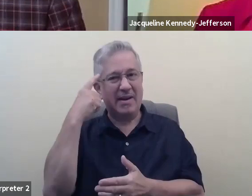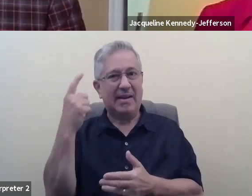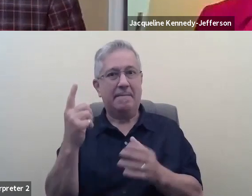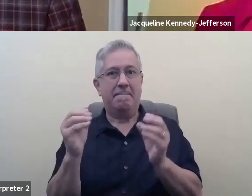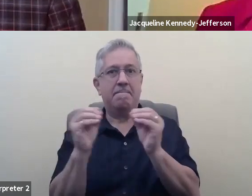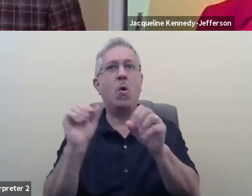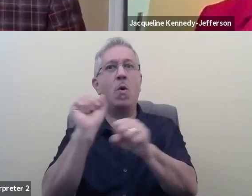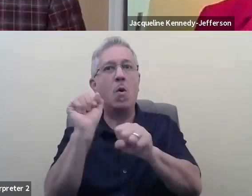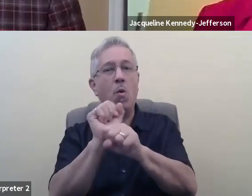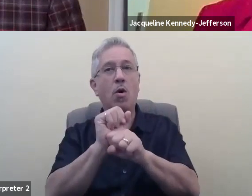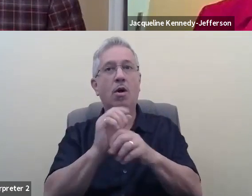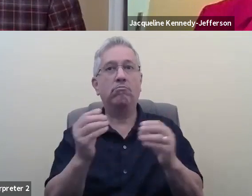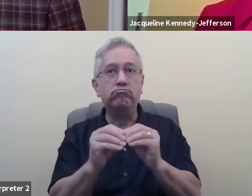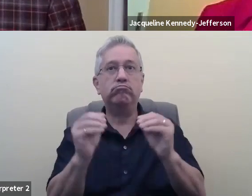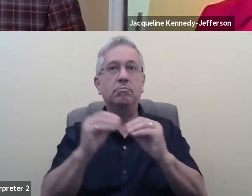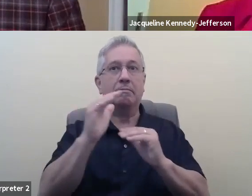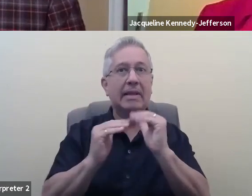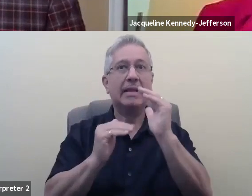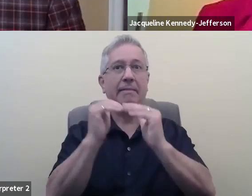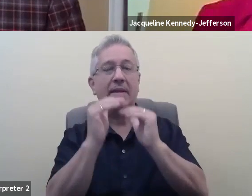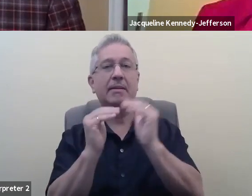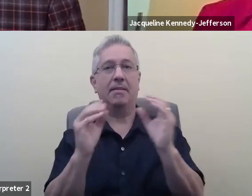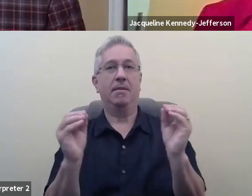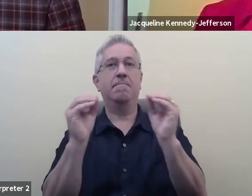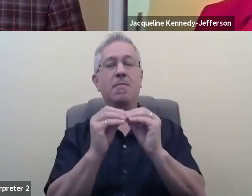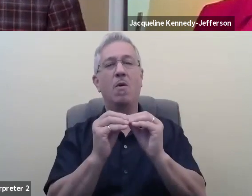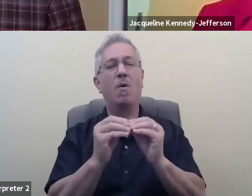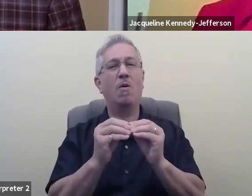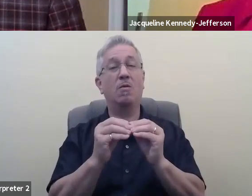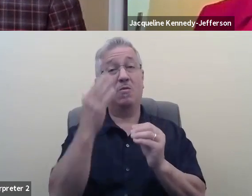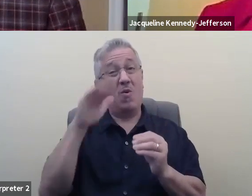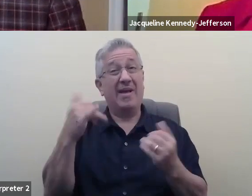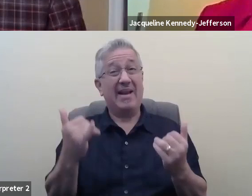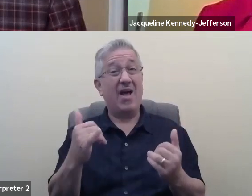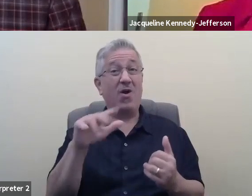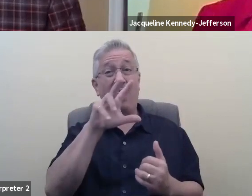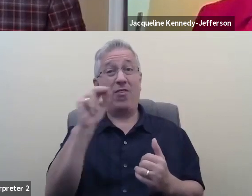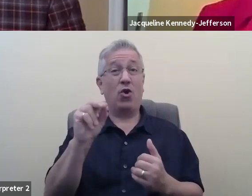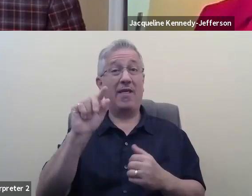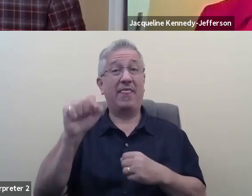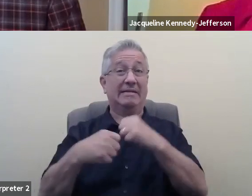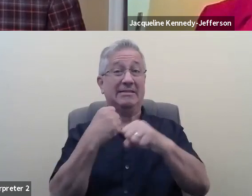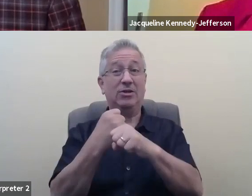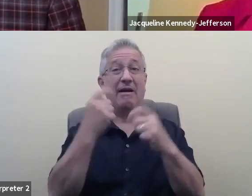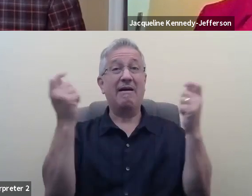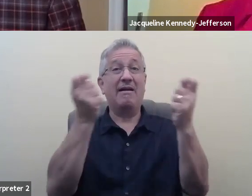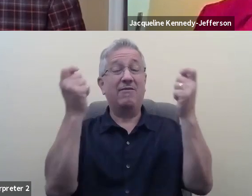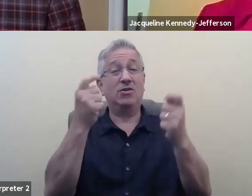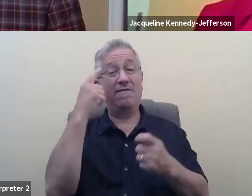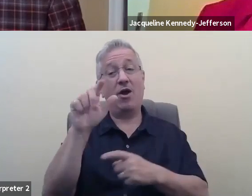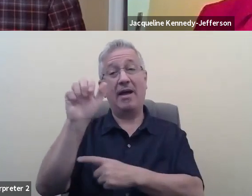things that probably were going to happen eventually anyway. This was the 30th anniversary for the ADA, so we had big activities planned, but